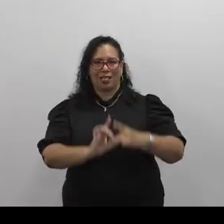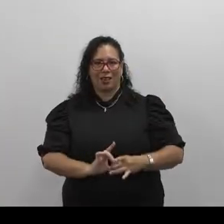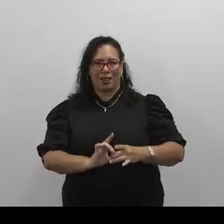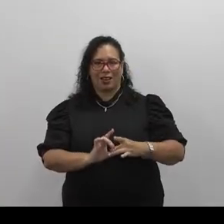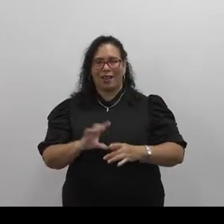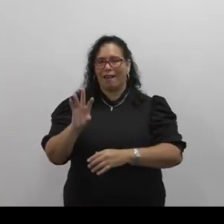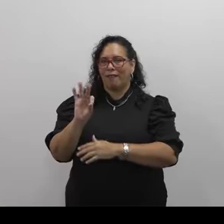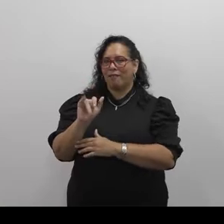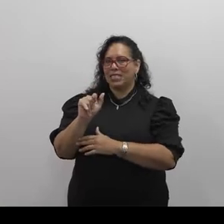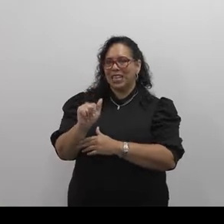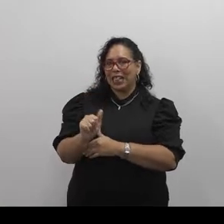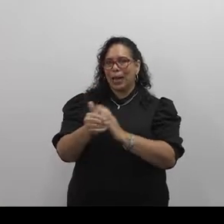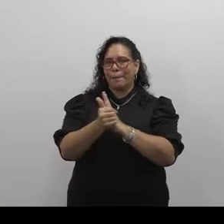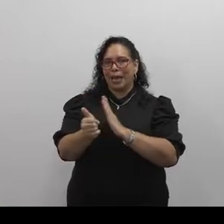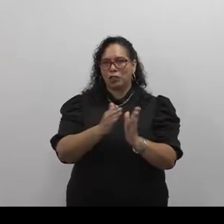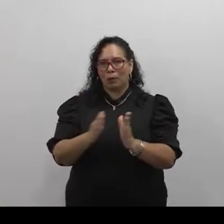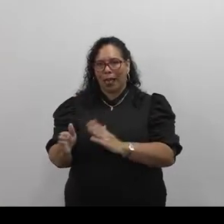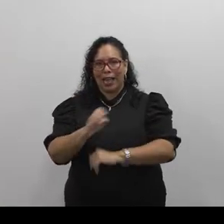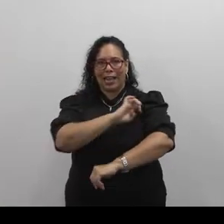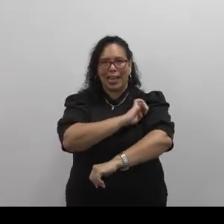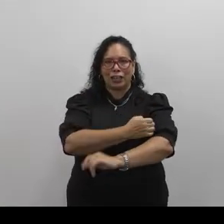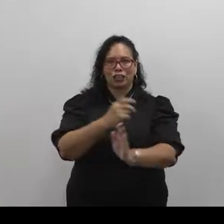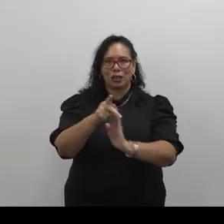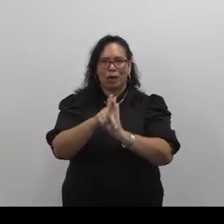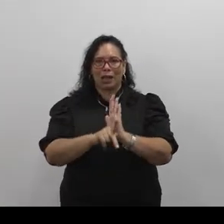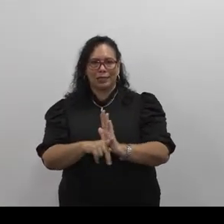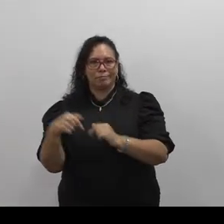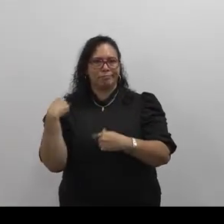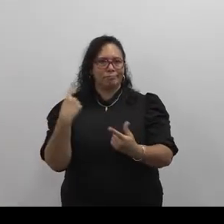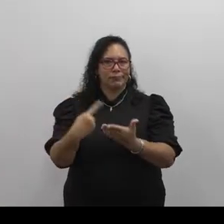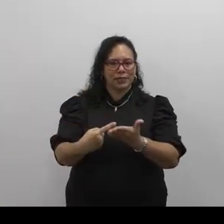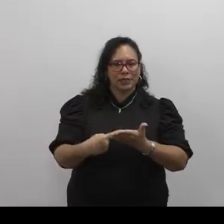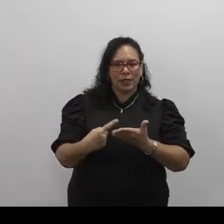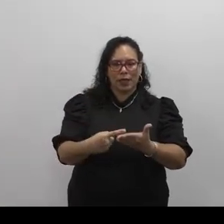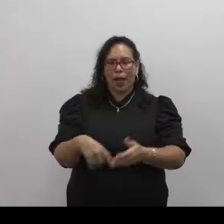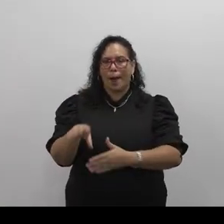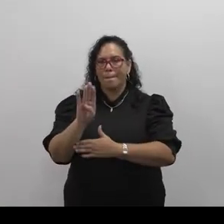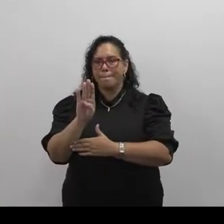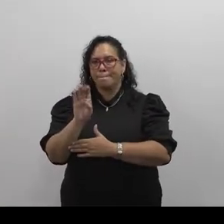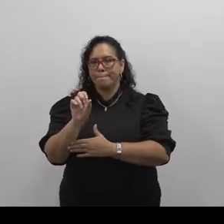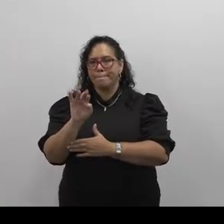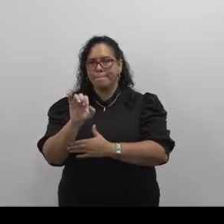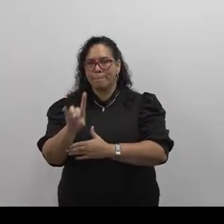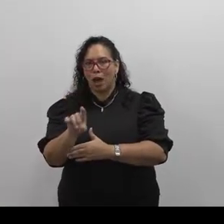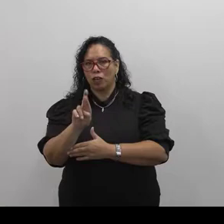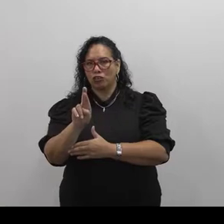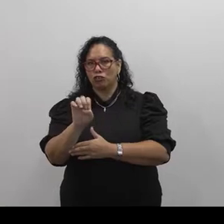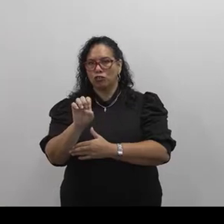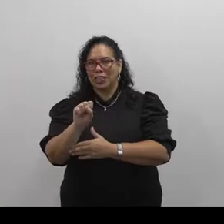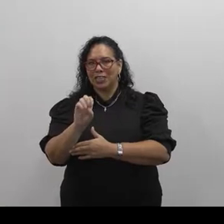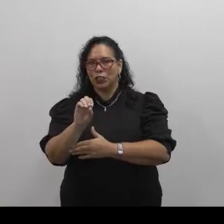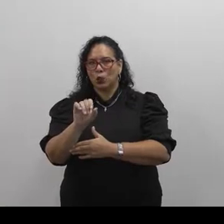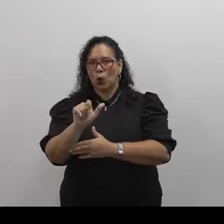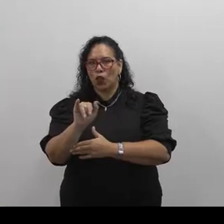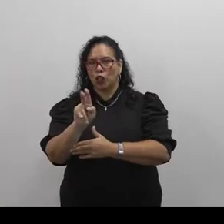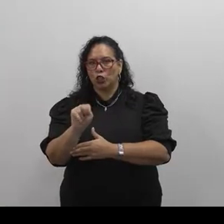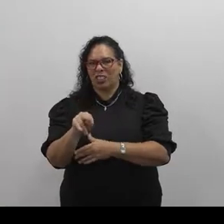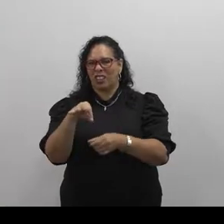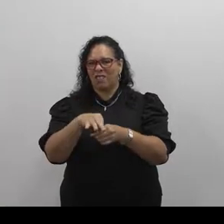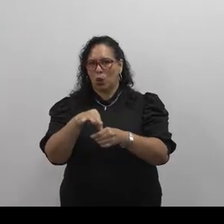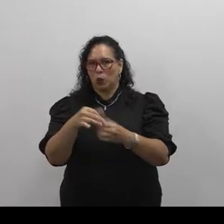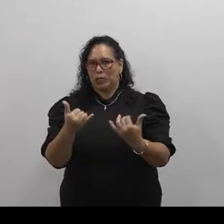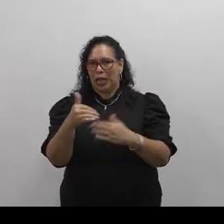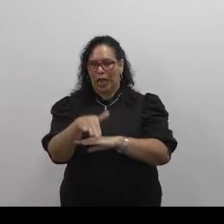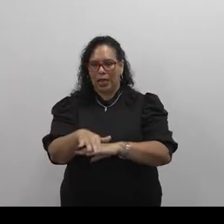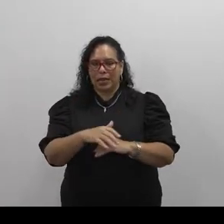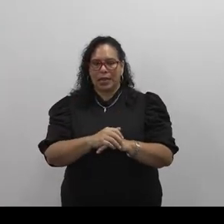facility master plan, the energy policy we've been discussing, of course, the bond resolution that's up for vote this evening, all tie in.